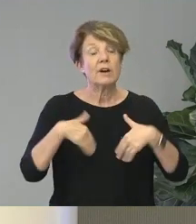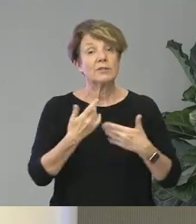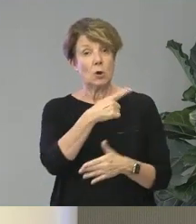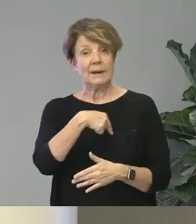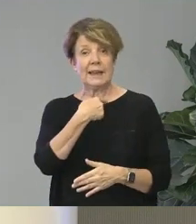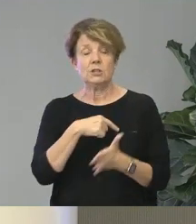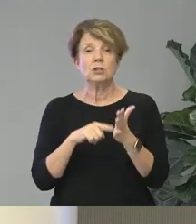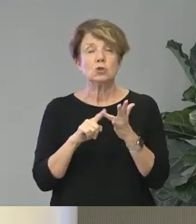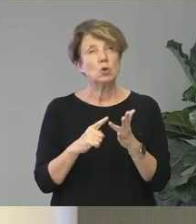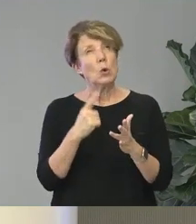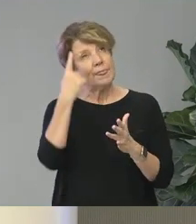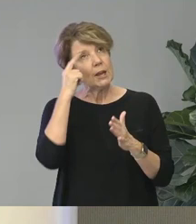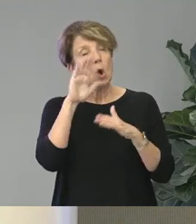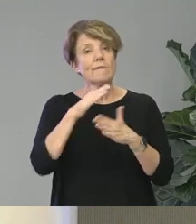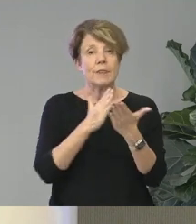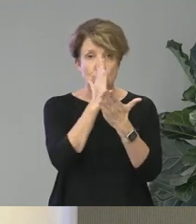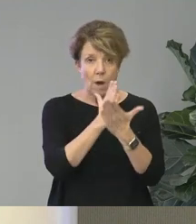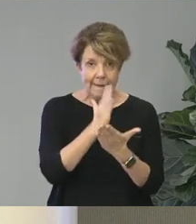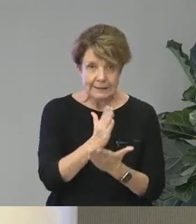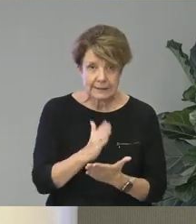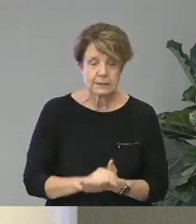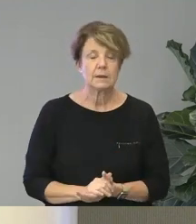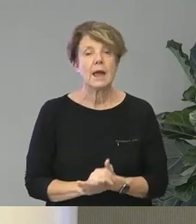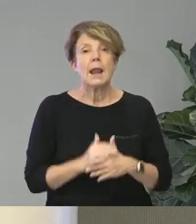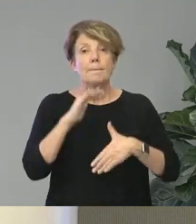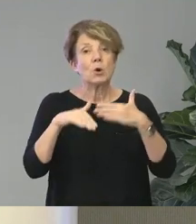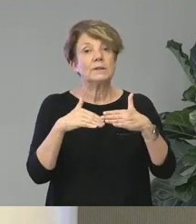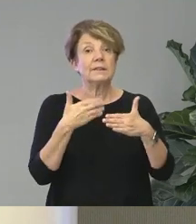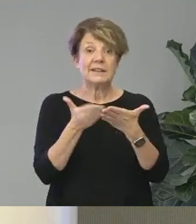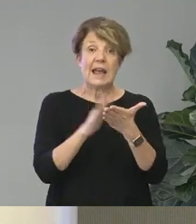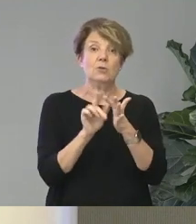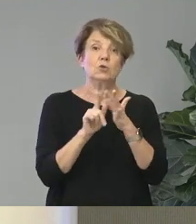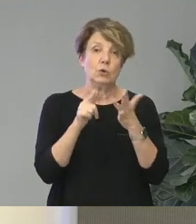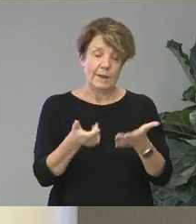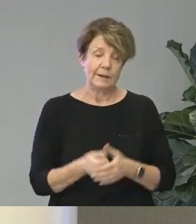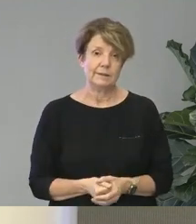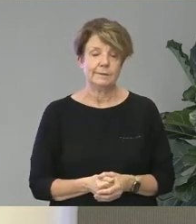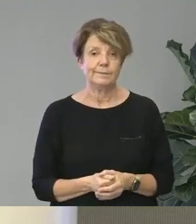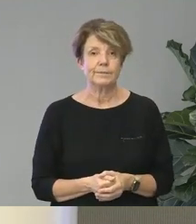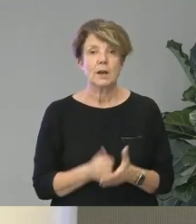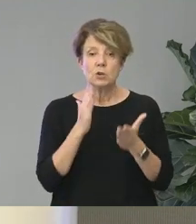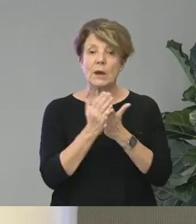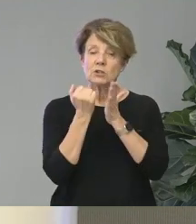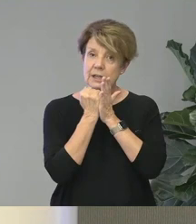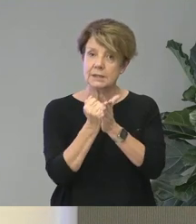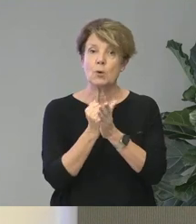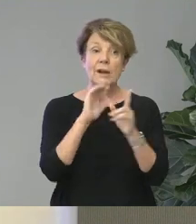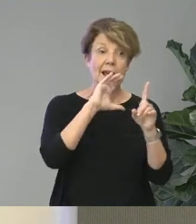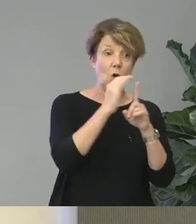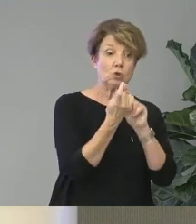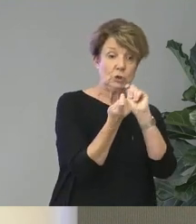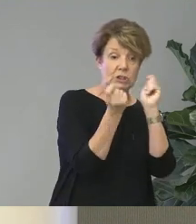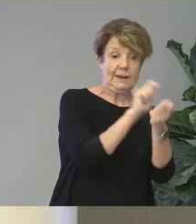to consider them and a process by which to do it, together supporting a cultural